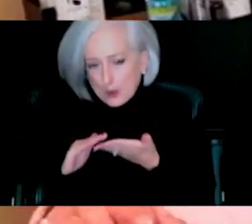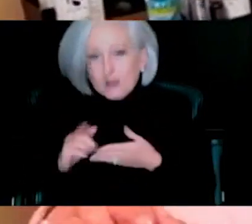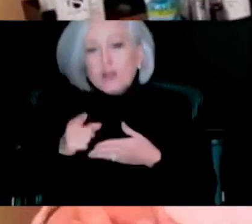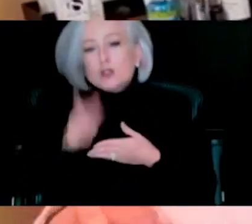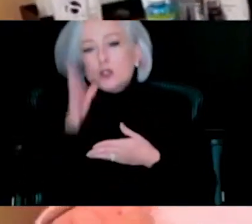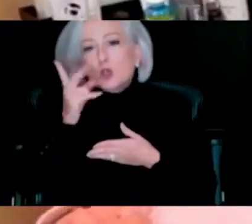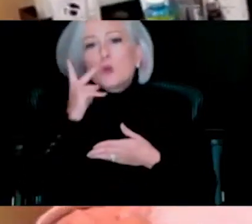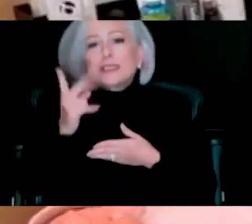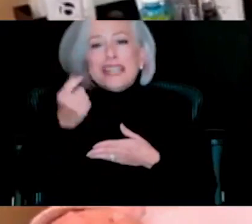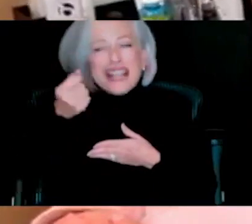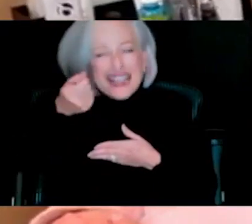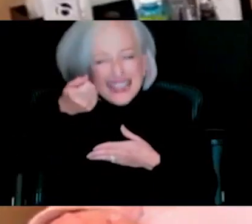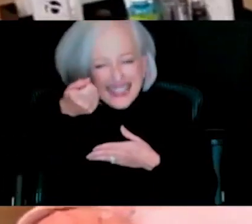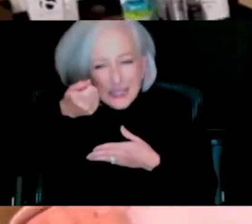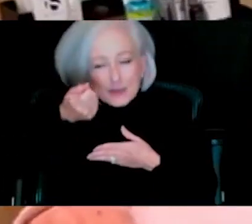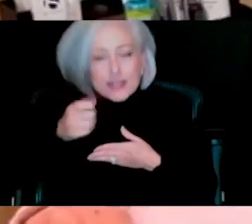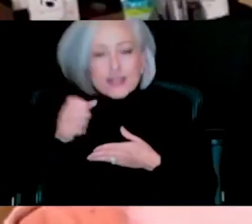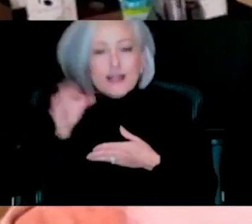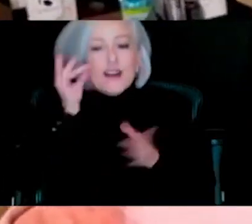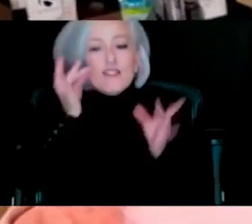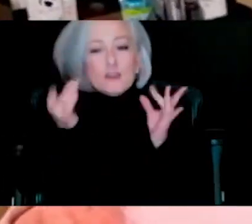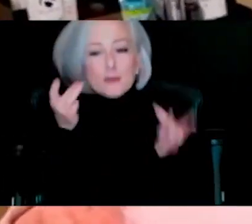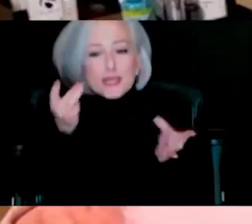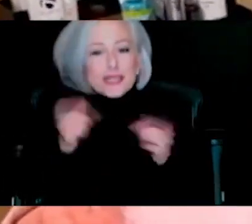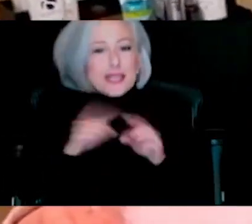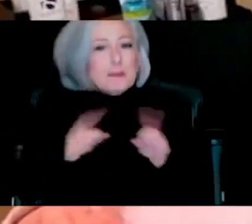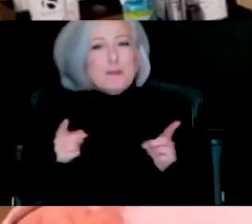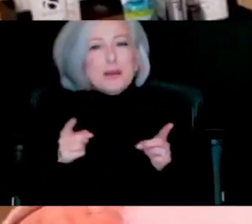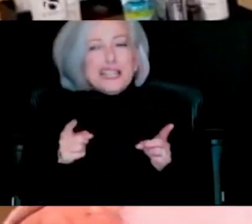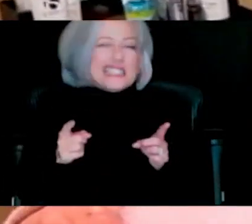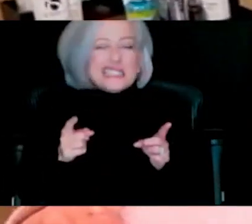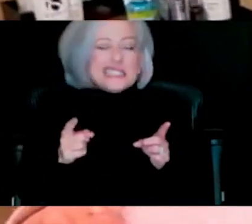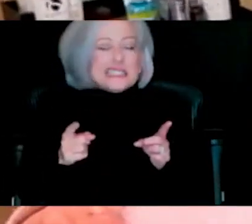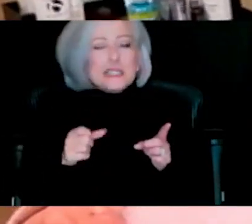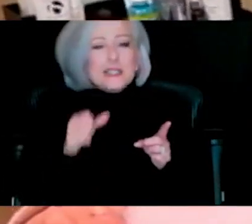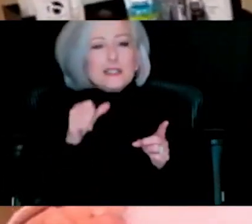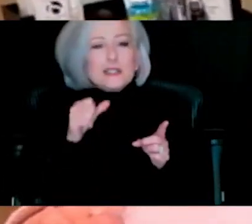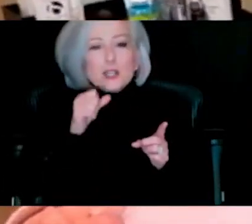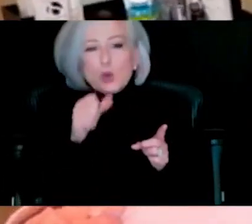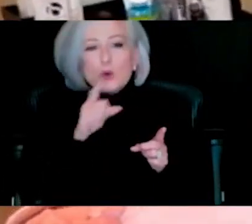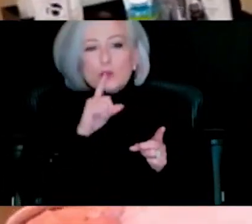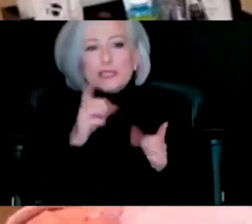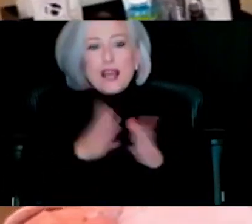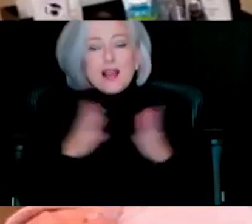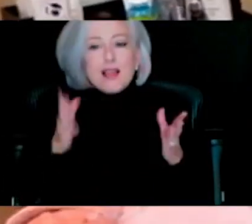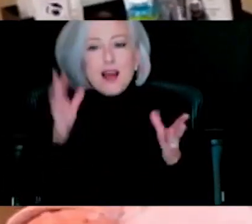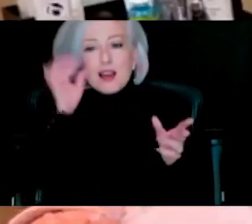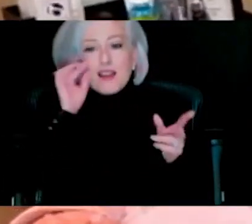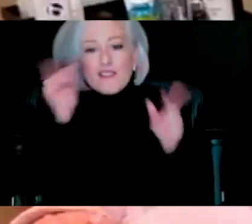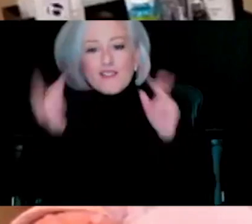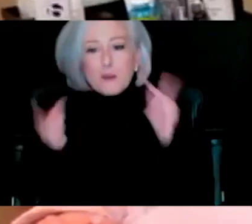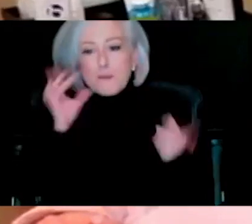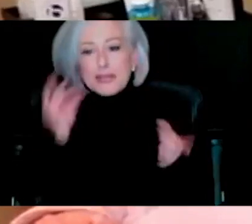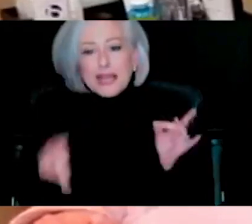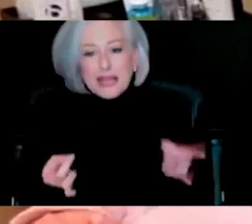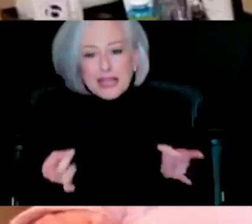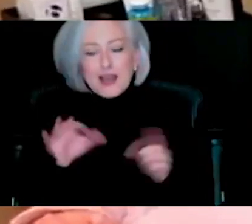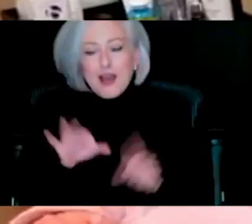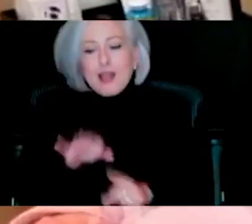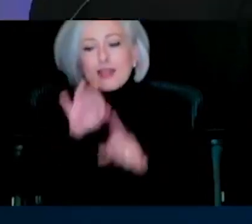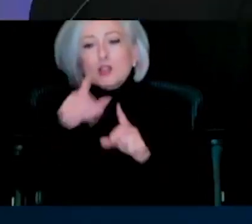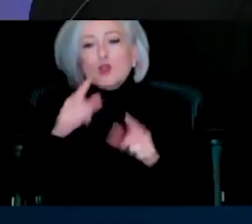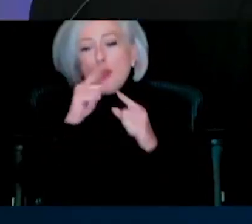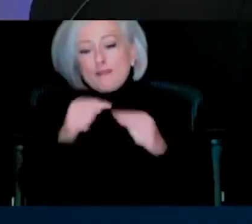maybe a little bit of peeling, but I personally don't think you're going to see tons of peeling unless they're having an allergy or something like